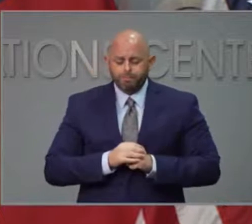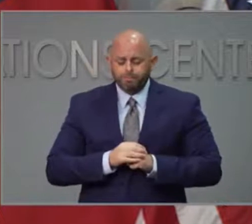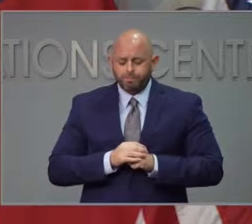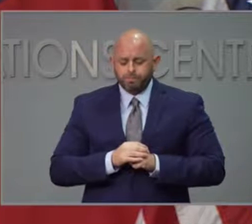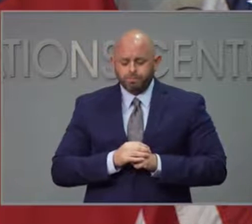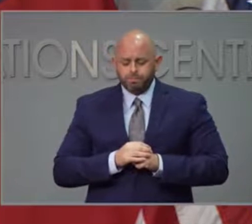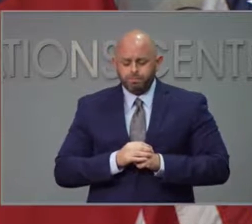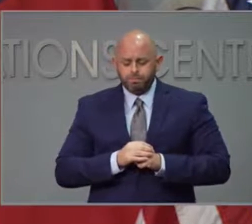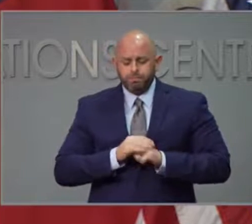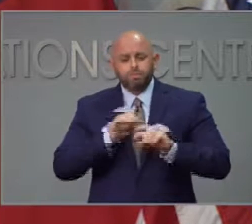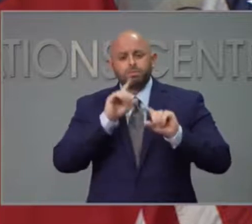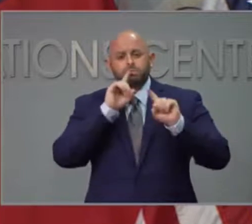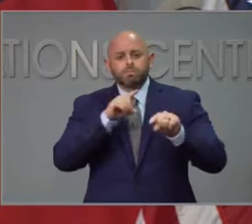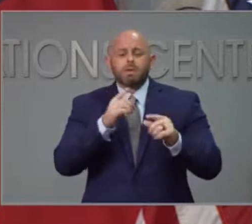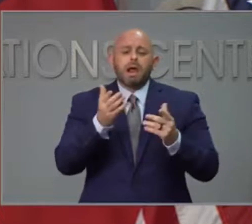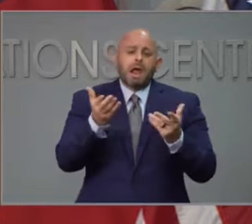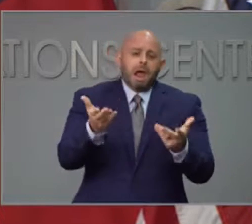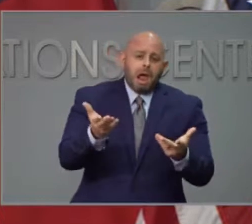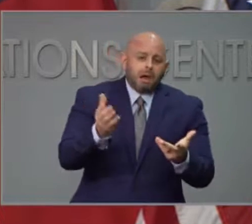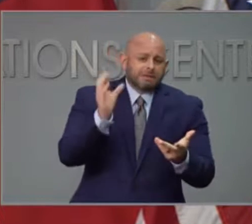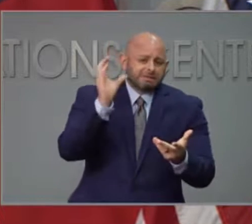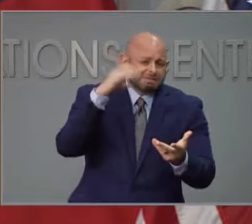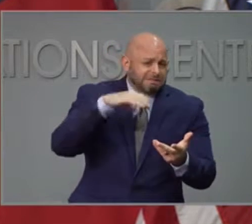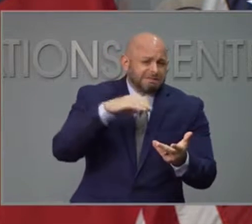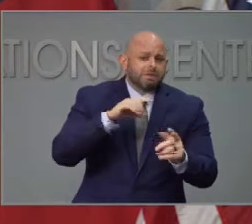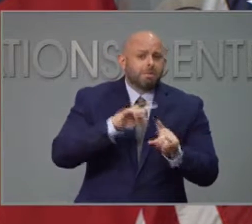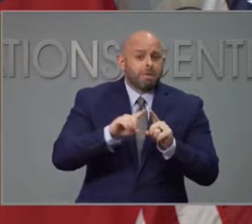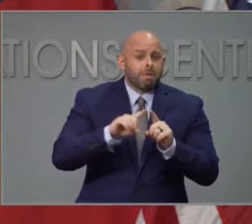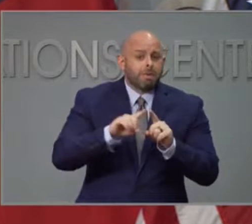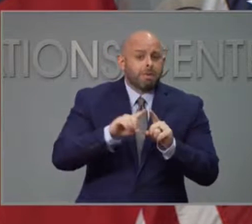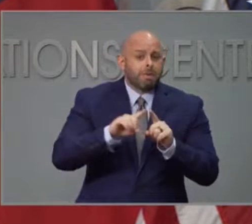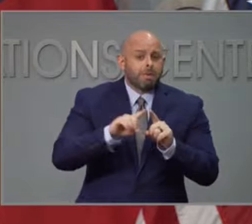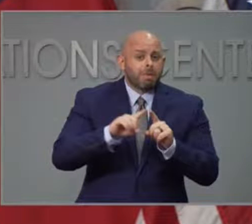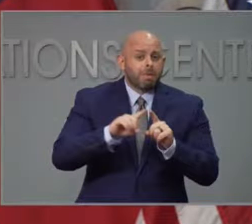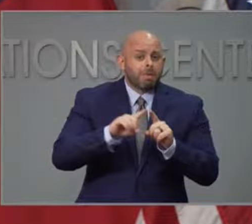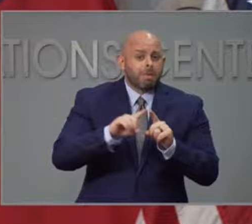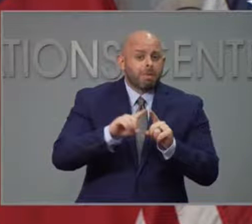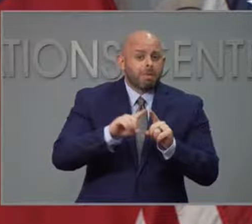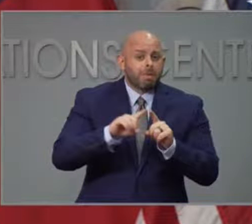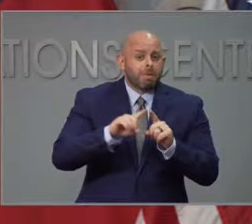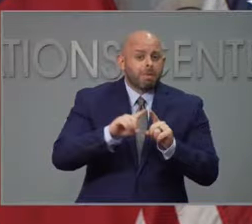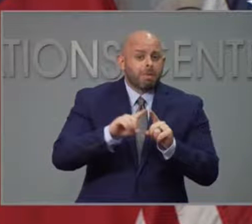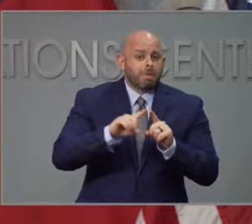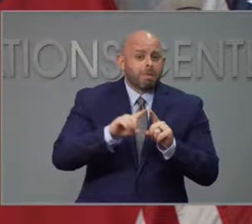if that is a circumstance, the counties do research that, and they do